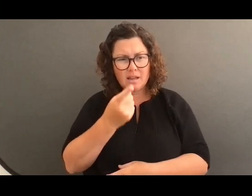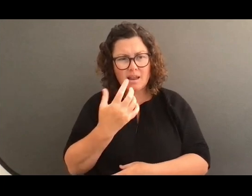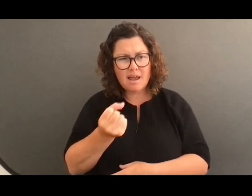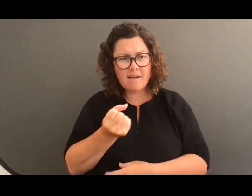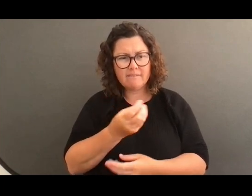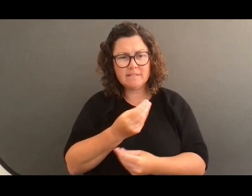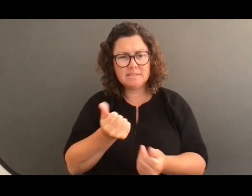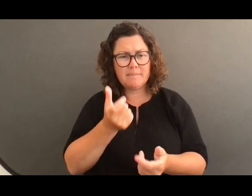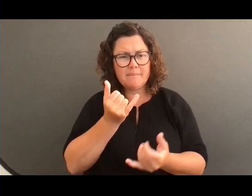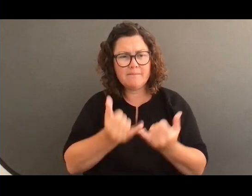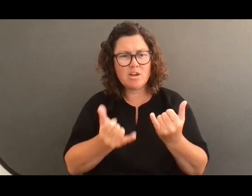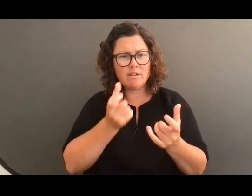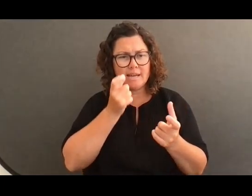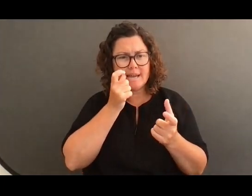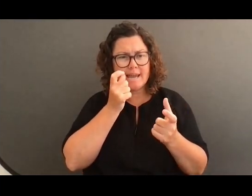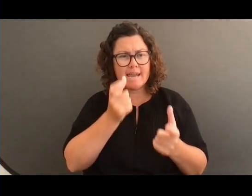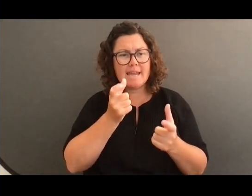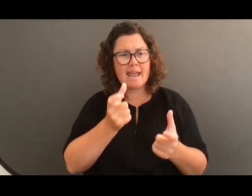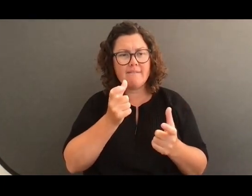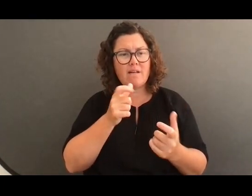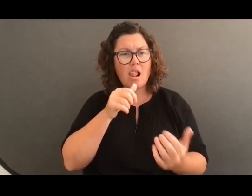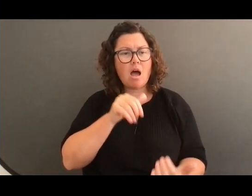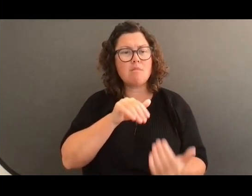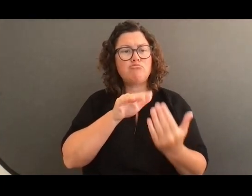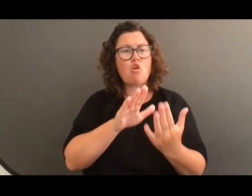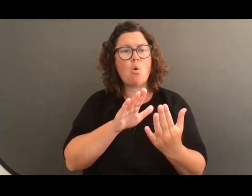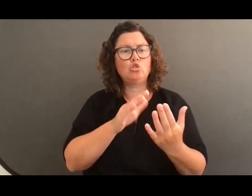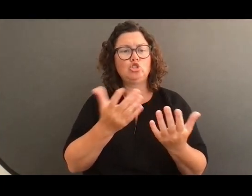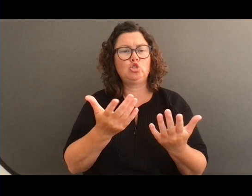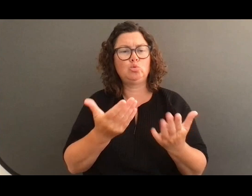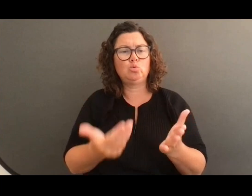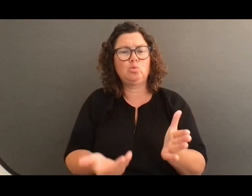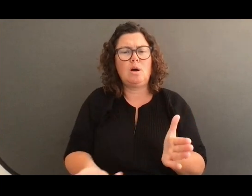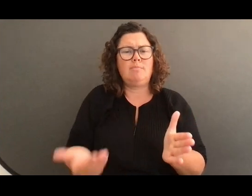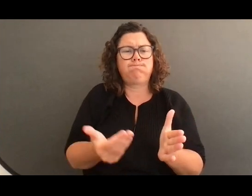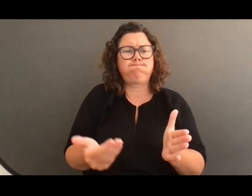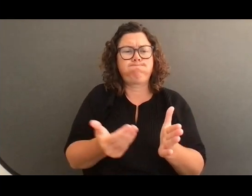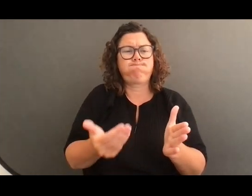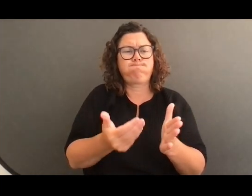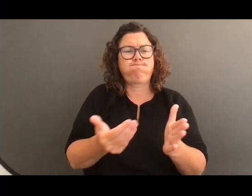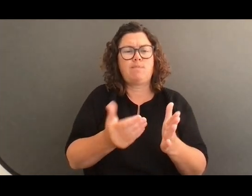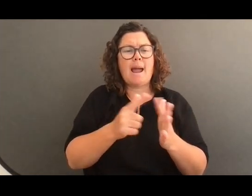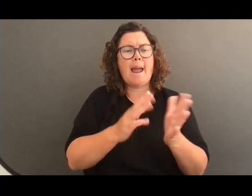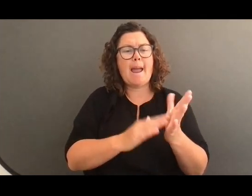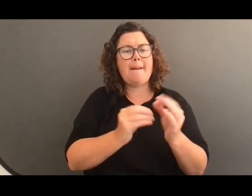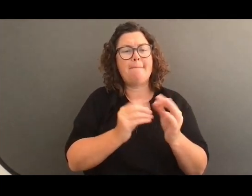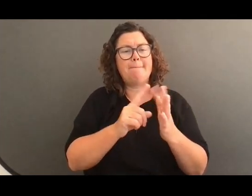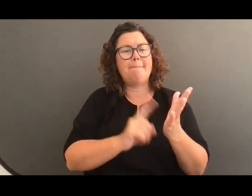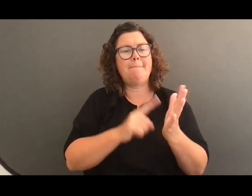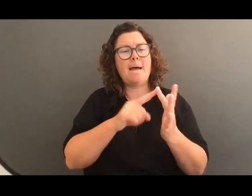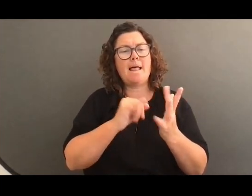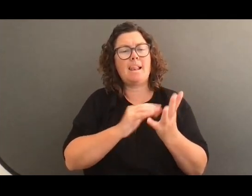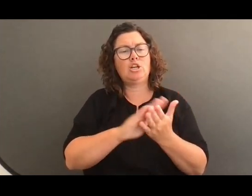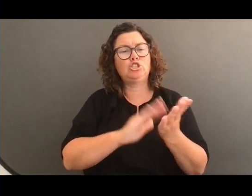to embellishment in that work. And it's a really great way, I think, to start, because in the gallery setting, we often see